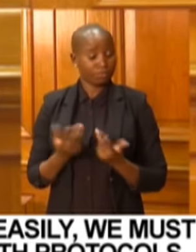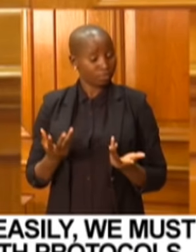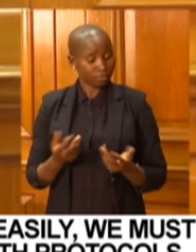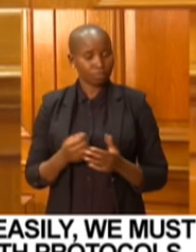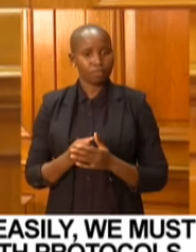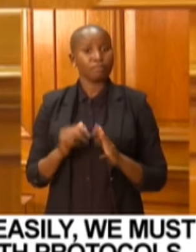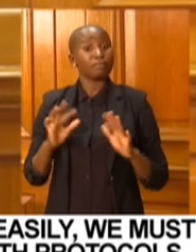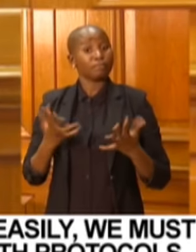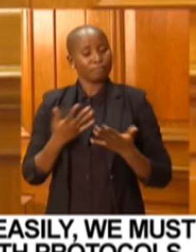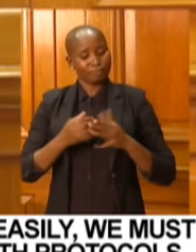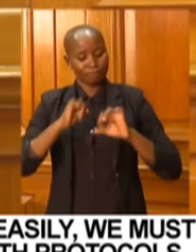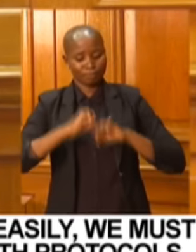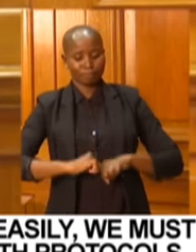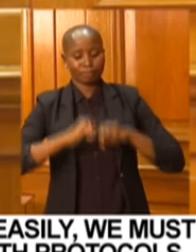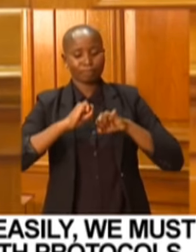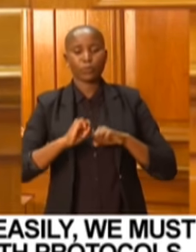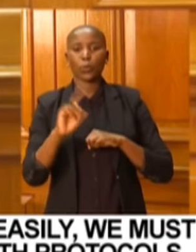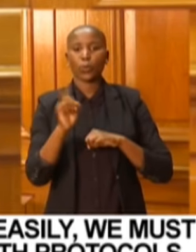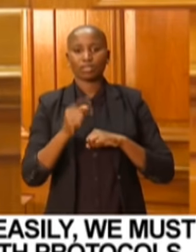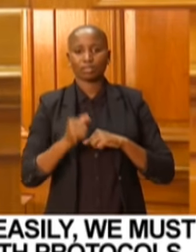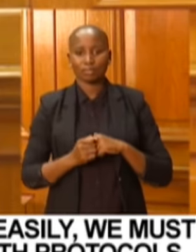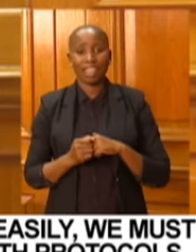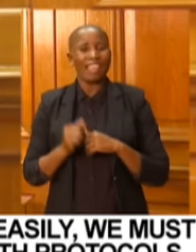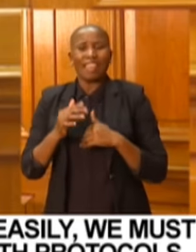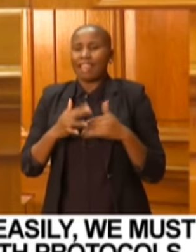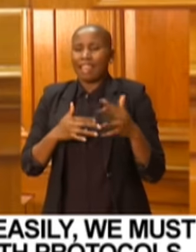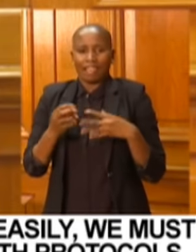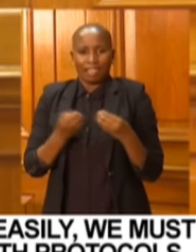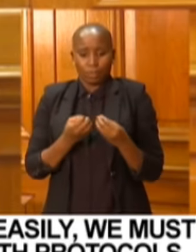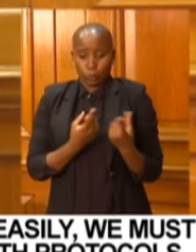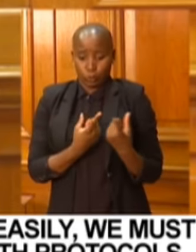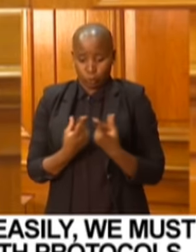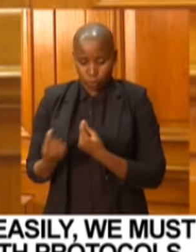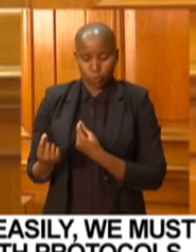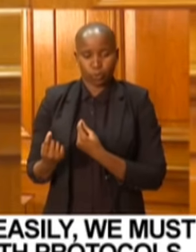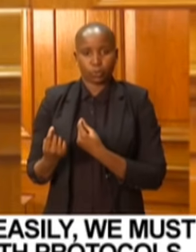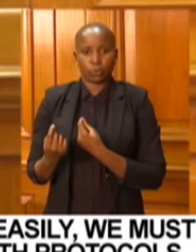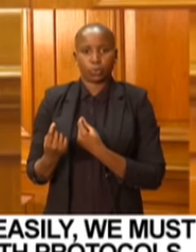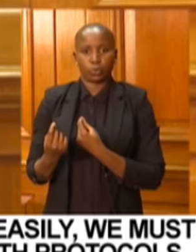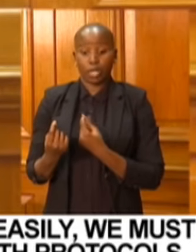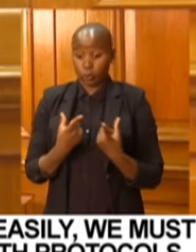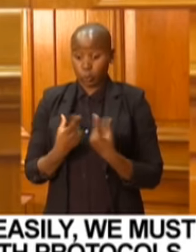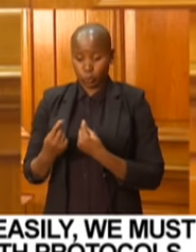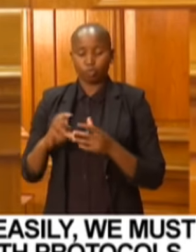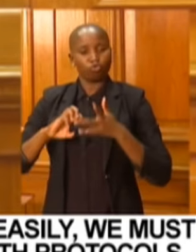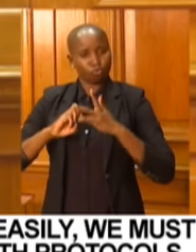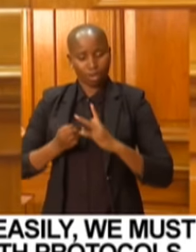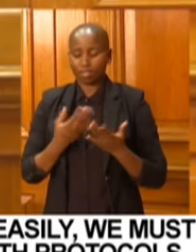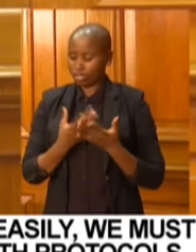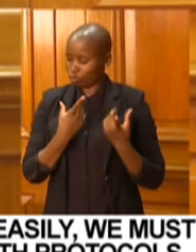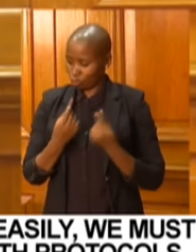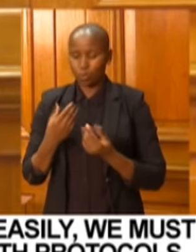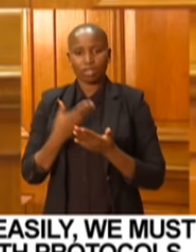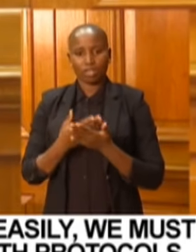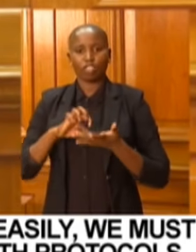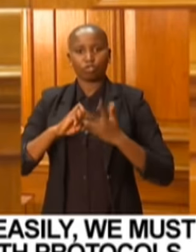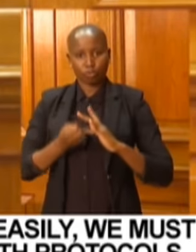on those issues that we must do and will do to overcome this pandemic during the course